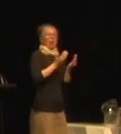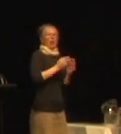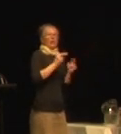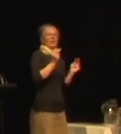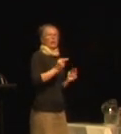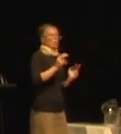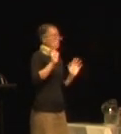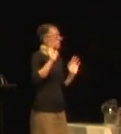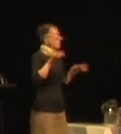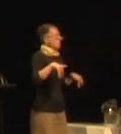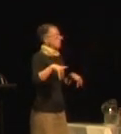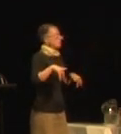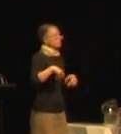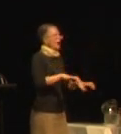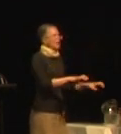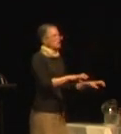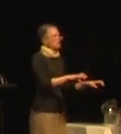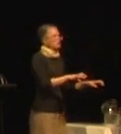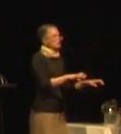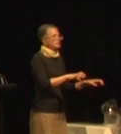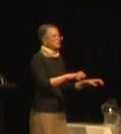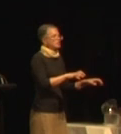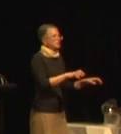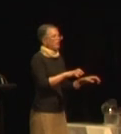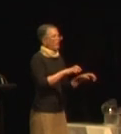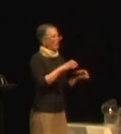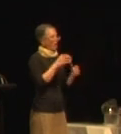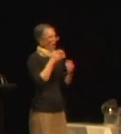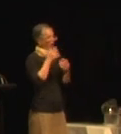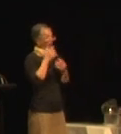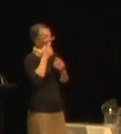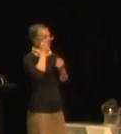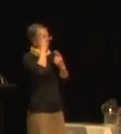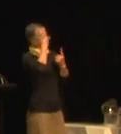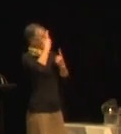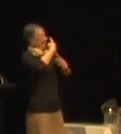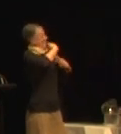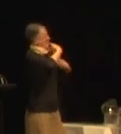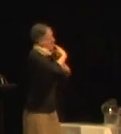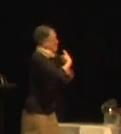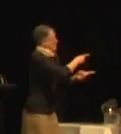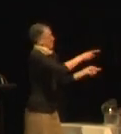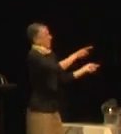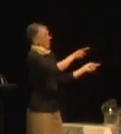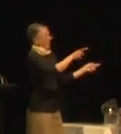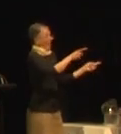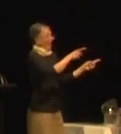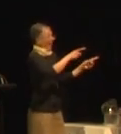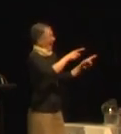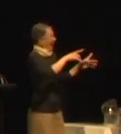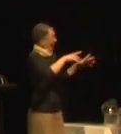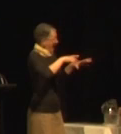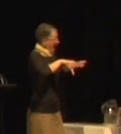Also, somehow, the more people know, I think neurologically they feel they've already taken action. American middle